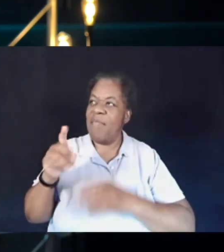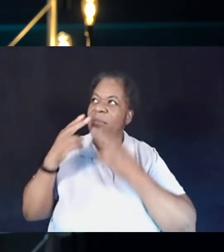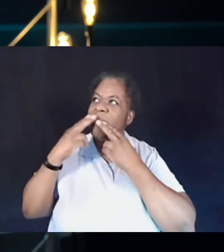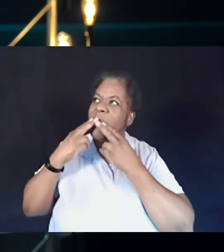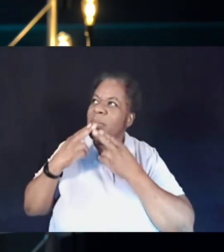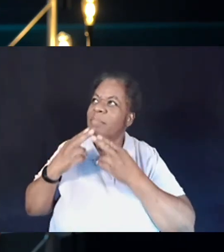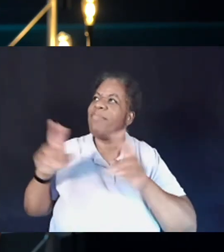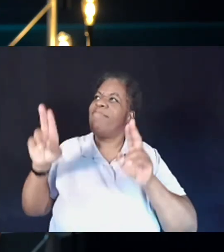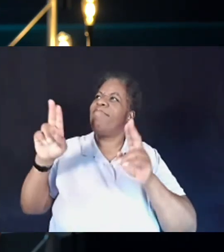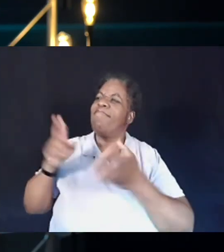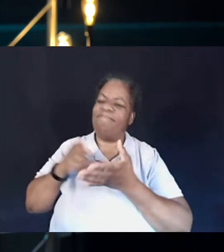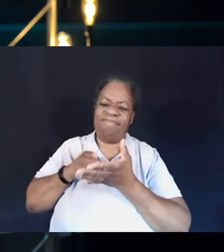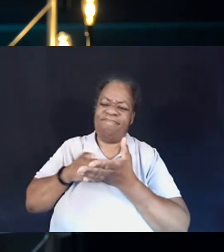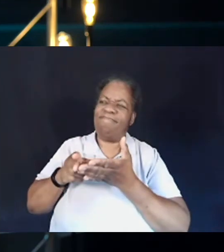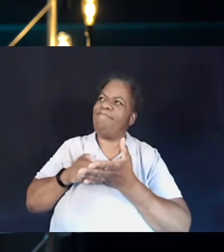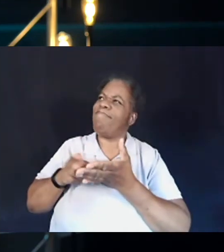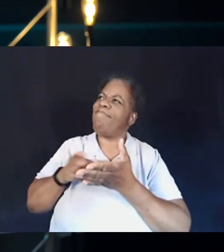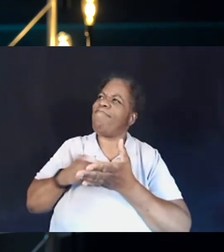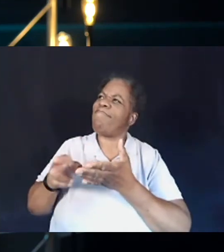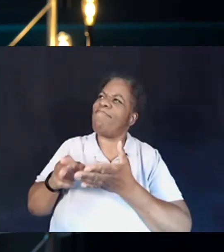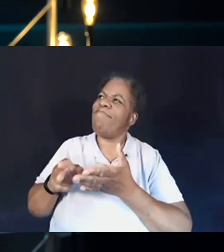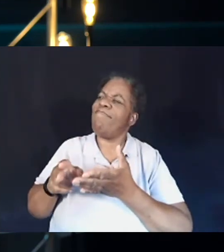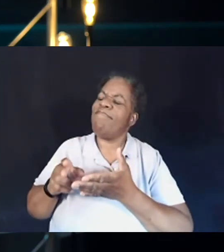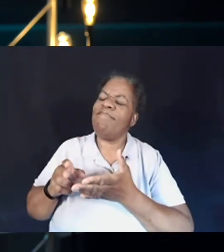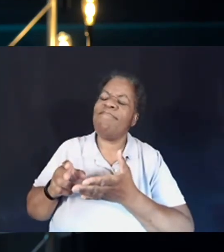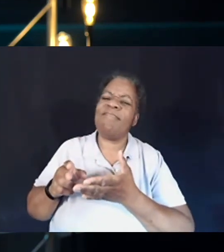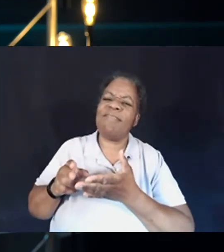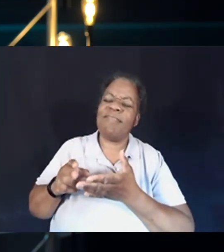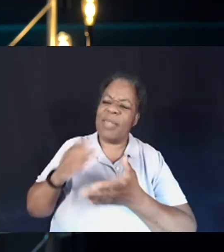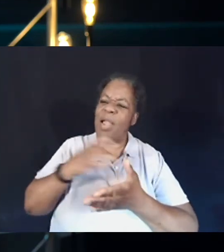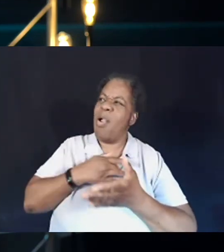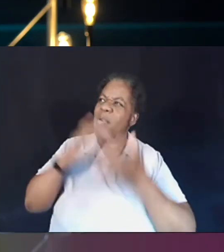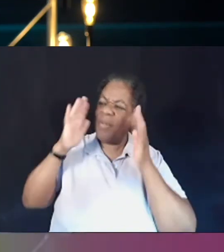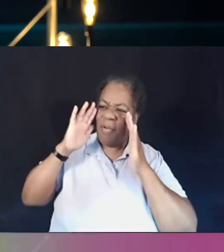actually centers his heart and his identity on God instead of himself.